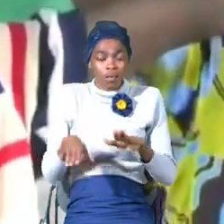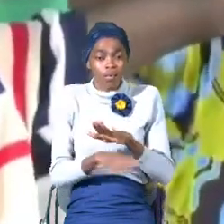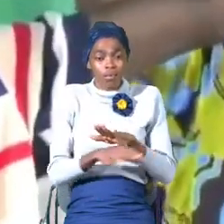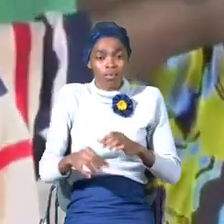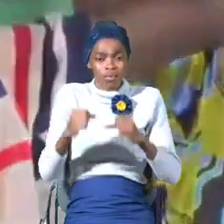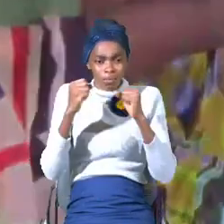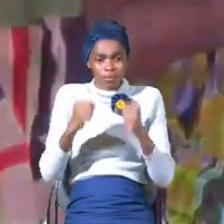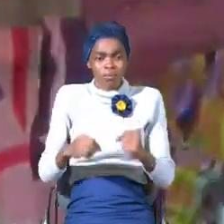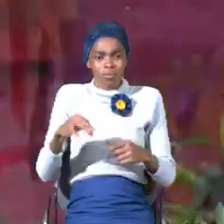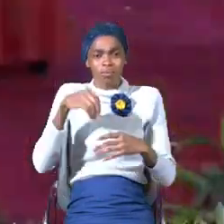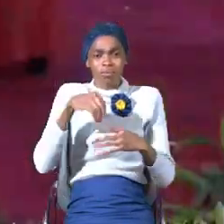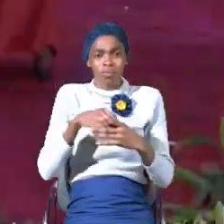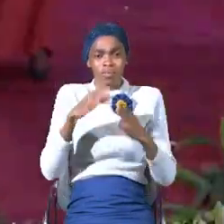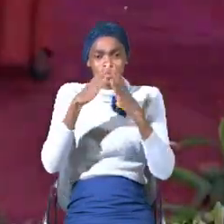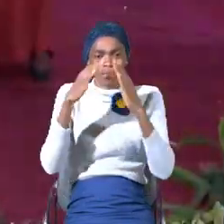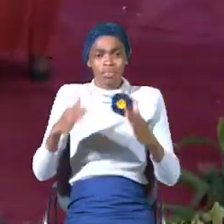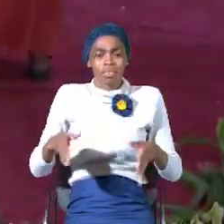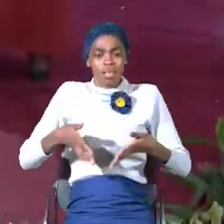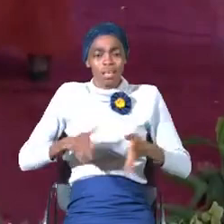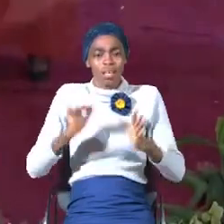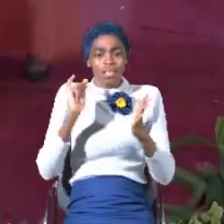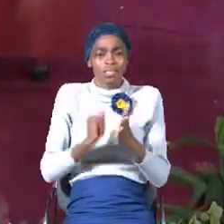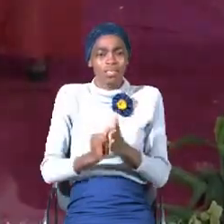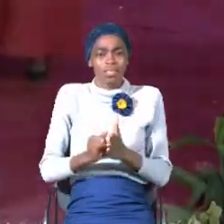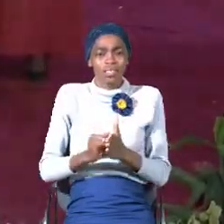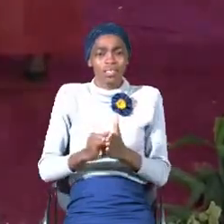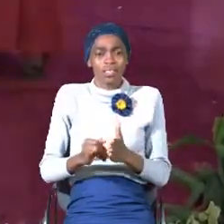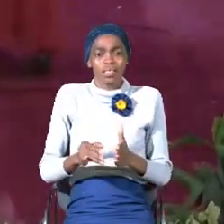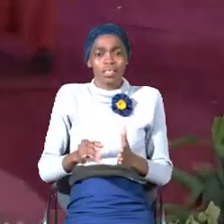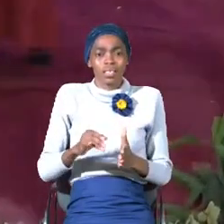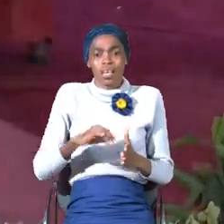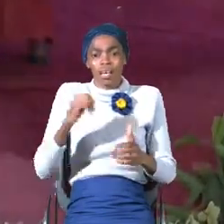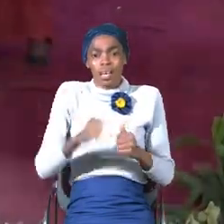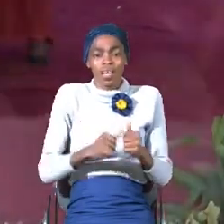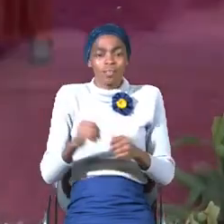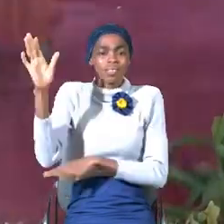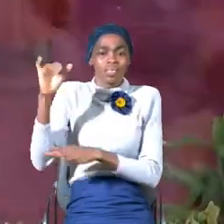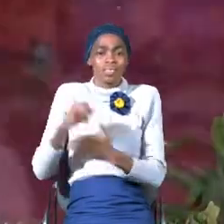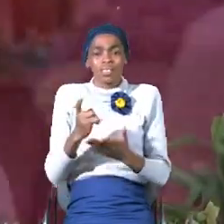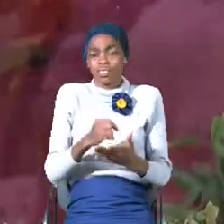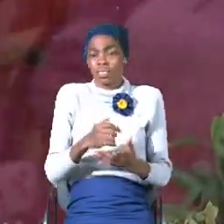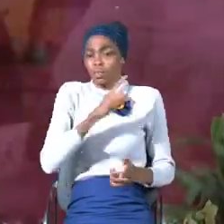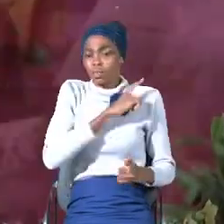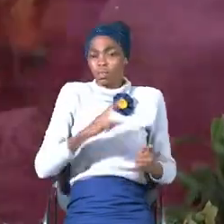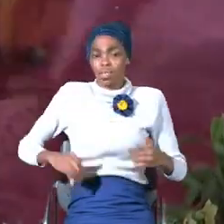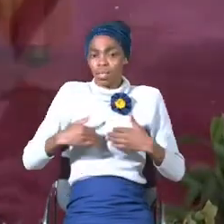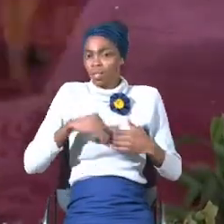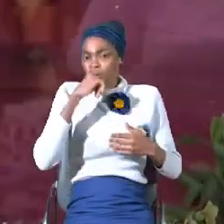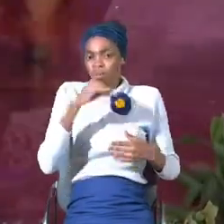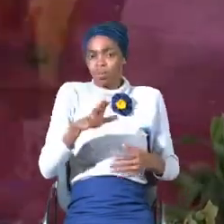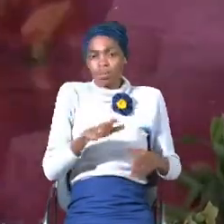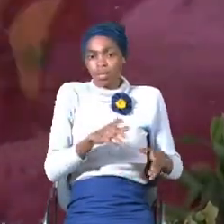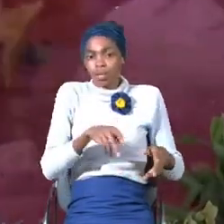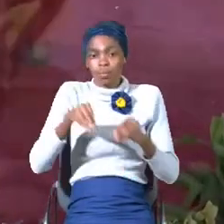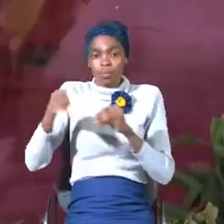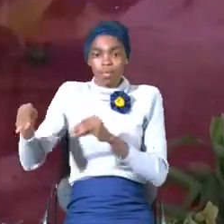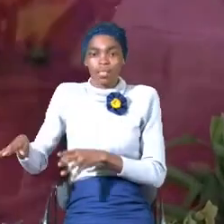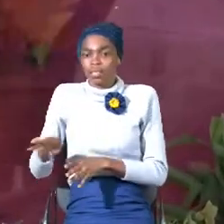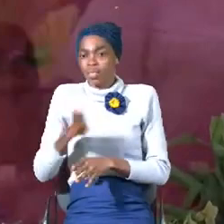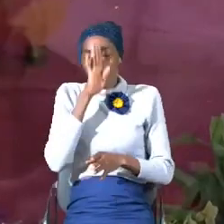house. Let every tree that the Lord has not planted, let them be uprooted now.